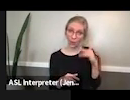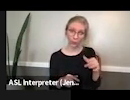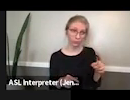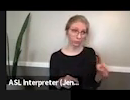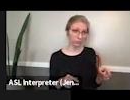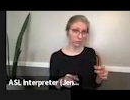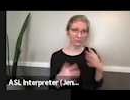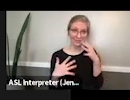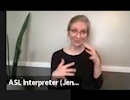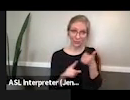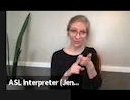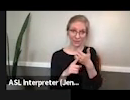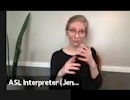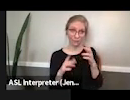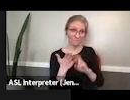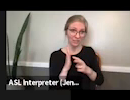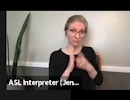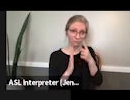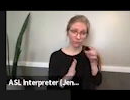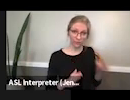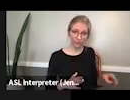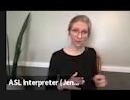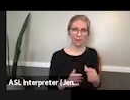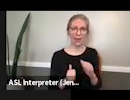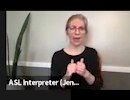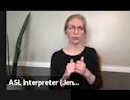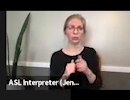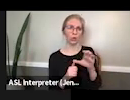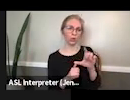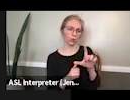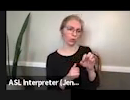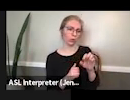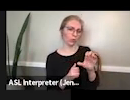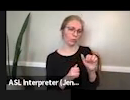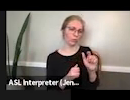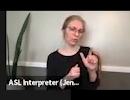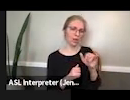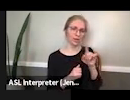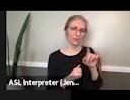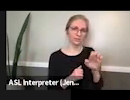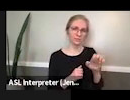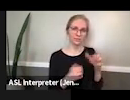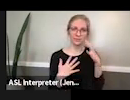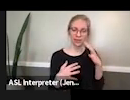how they can localize the sound. And it gives you 7 categories. It has a 4